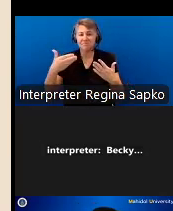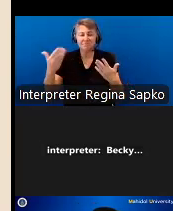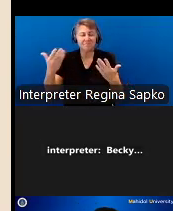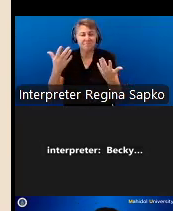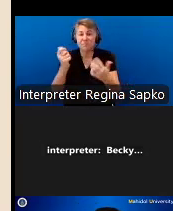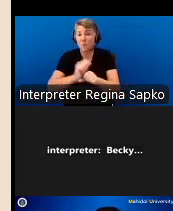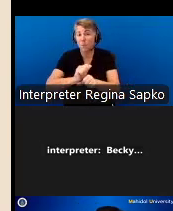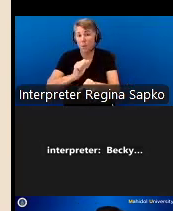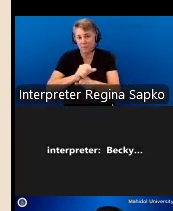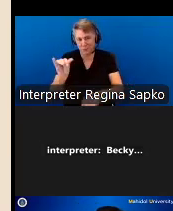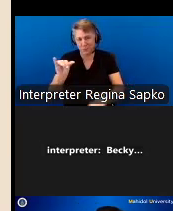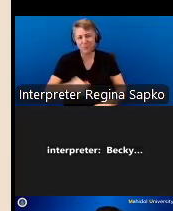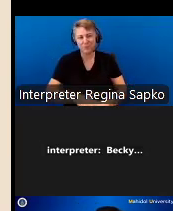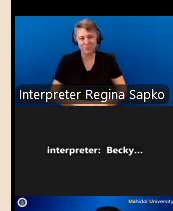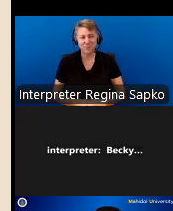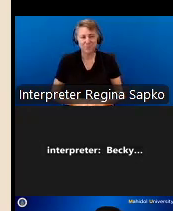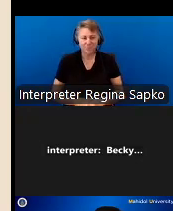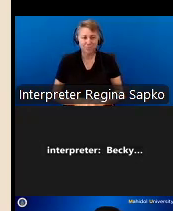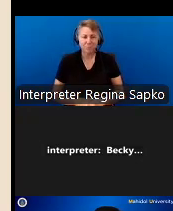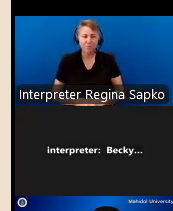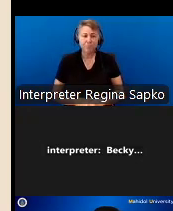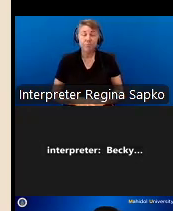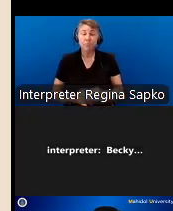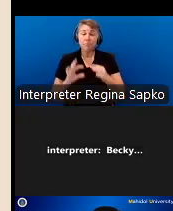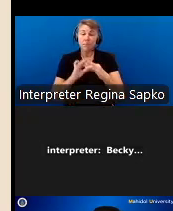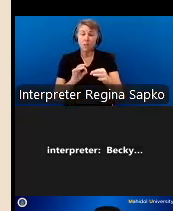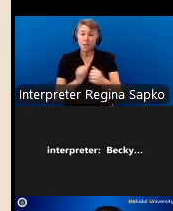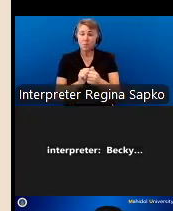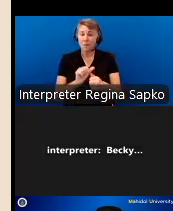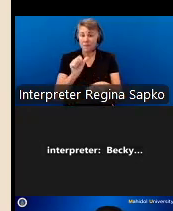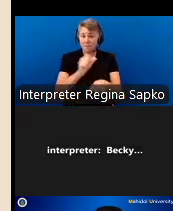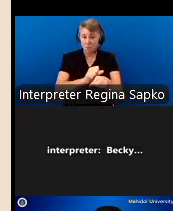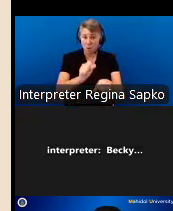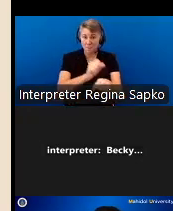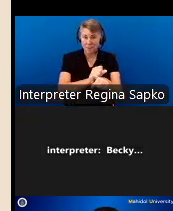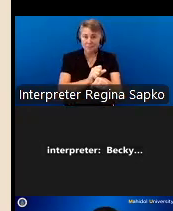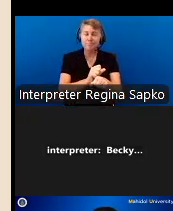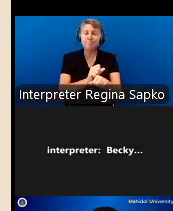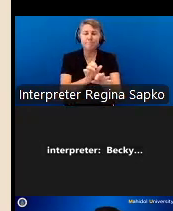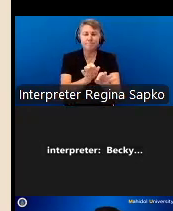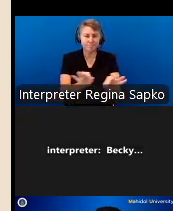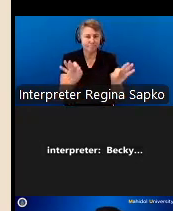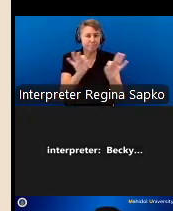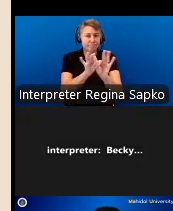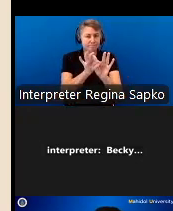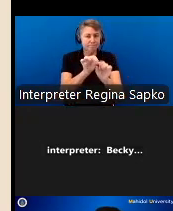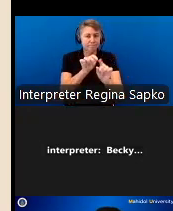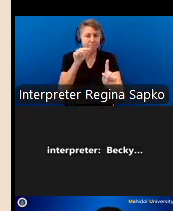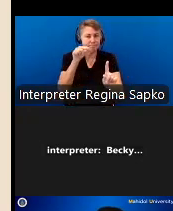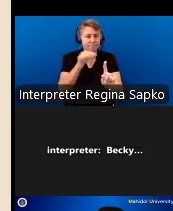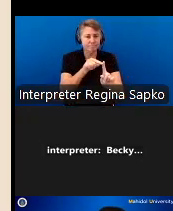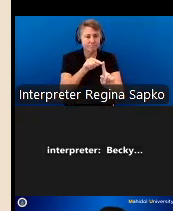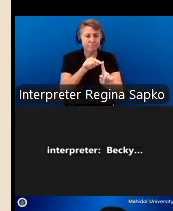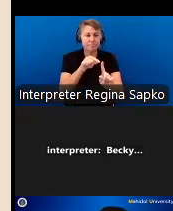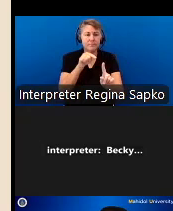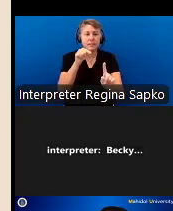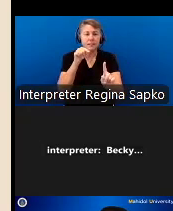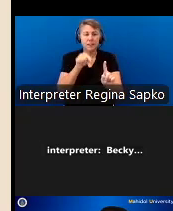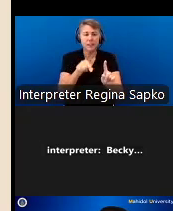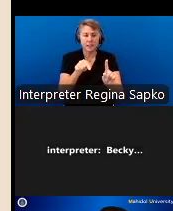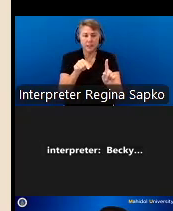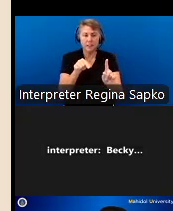employment. In terms of employment, the key provision regarding employment is state that,